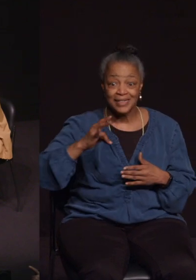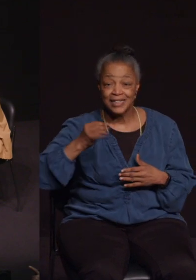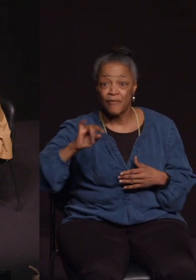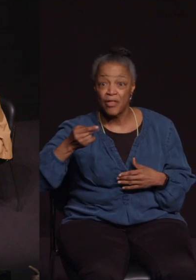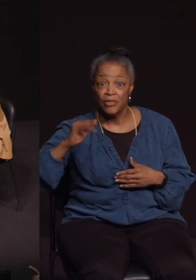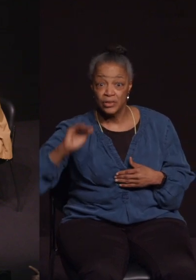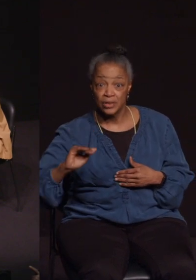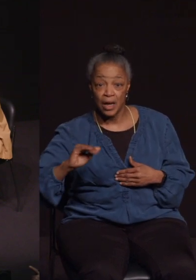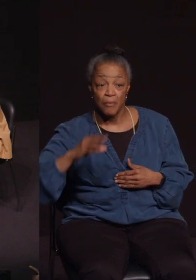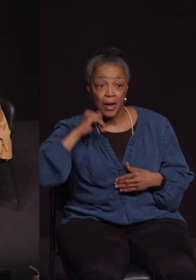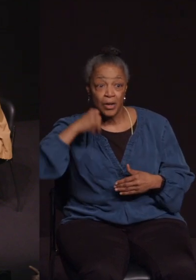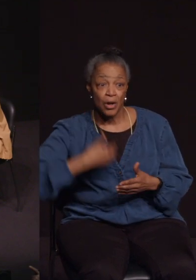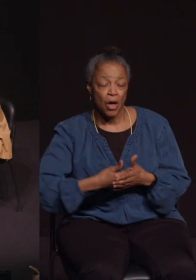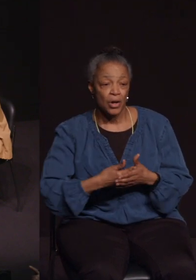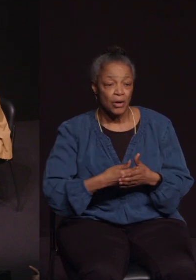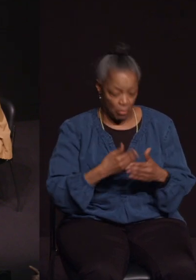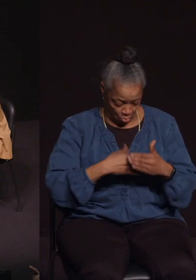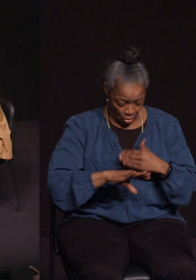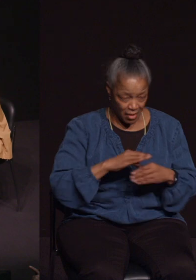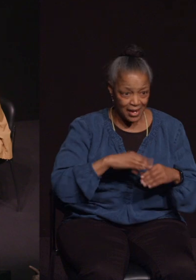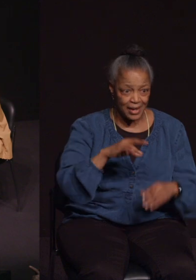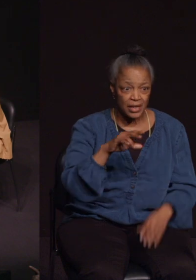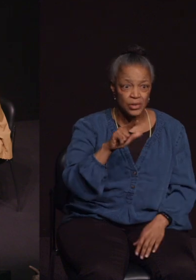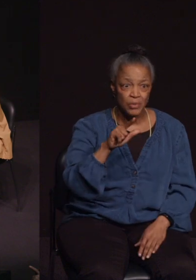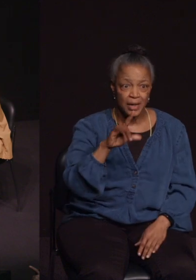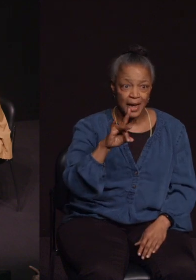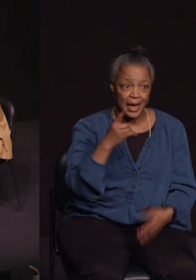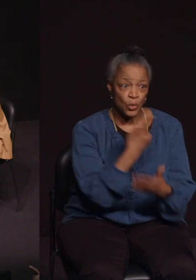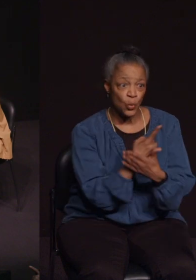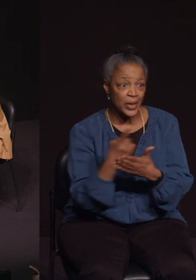at 28 weeks. And